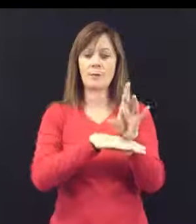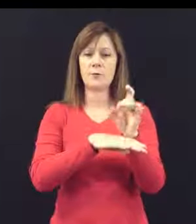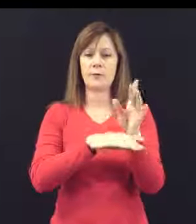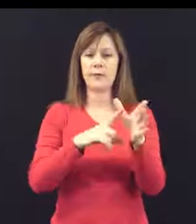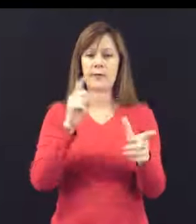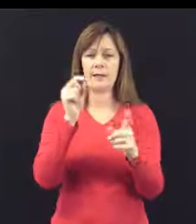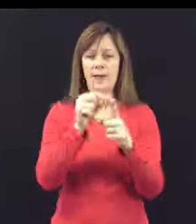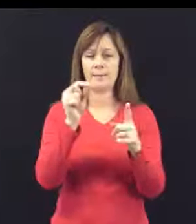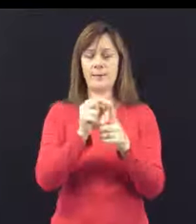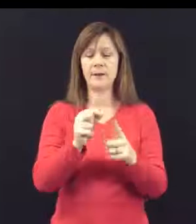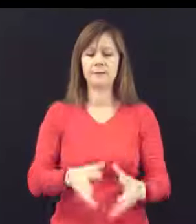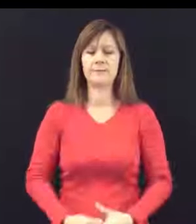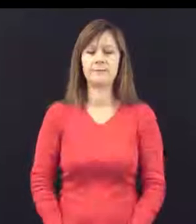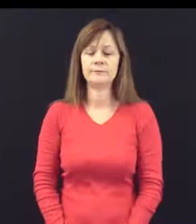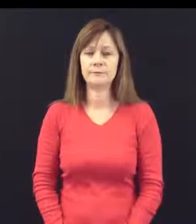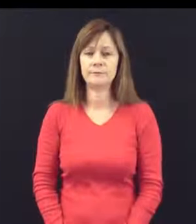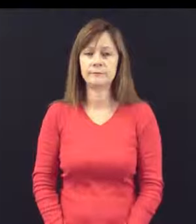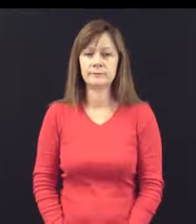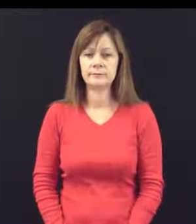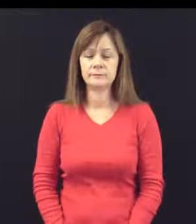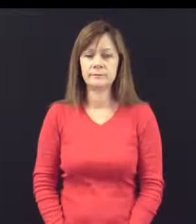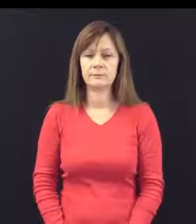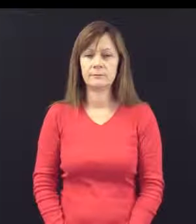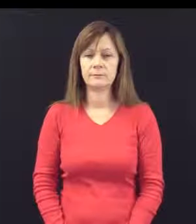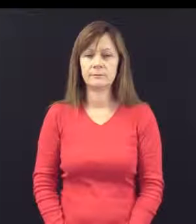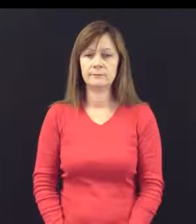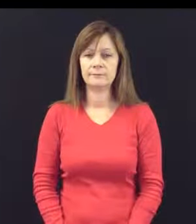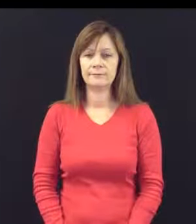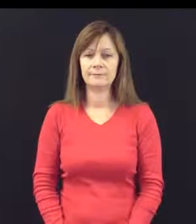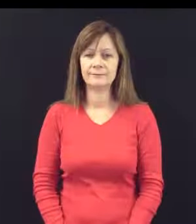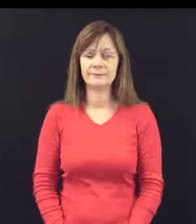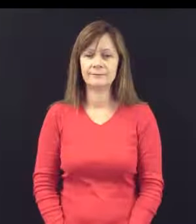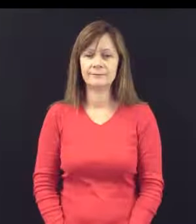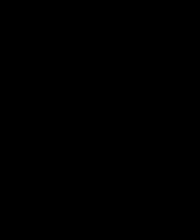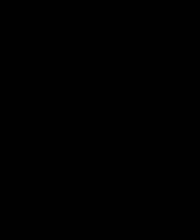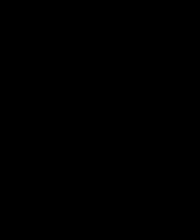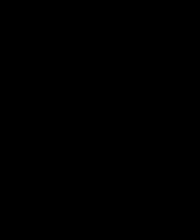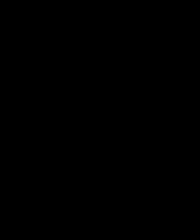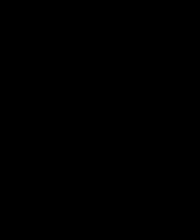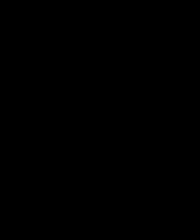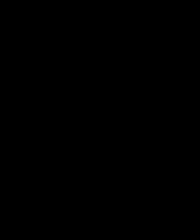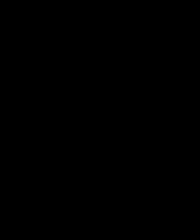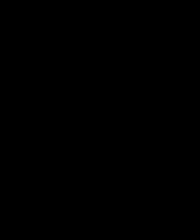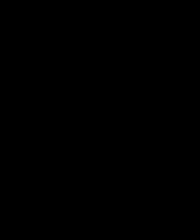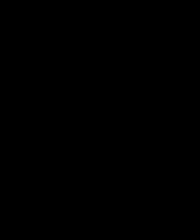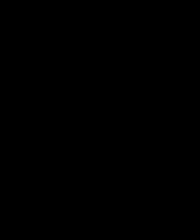titles, and audio to be added to your movie. We'll cover iMovie in the advanced lessons.